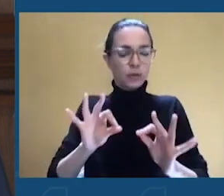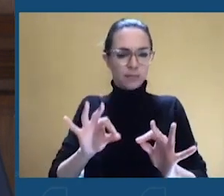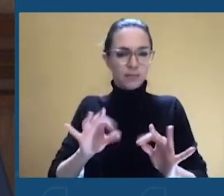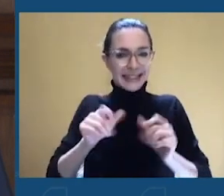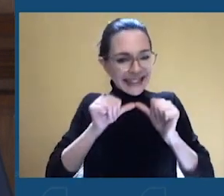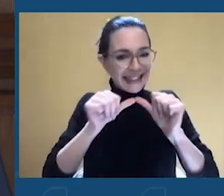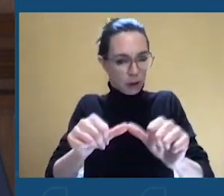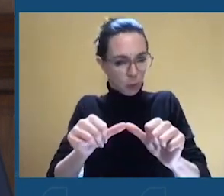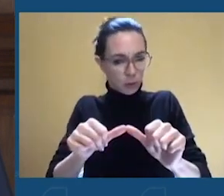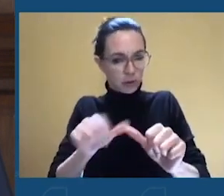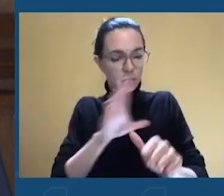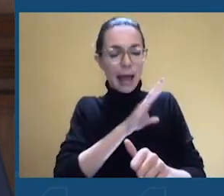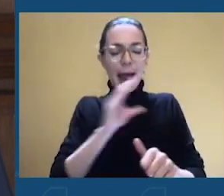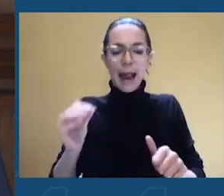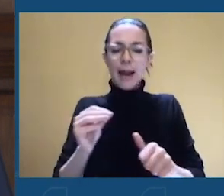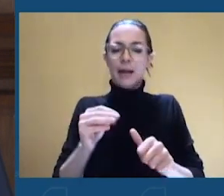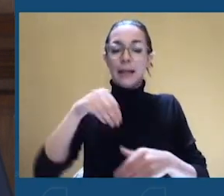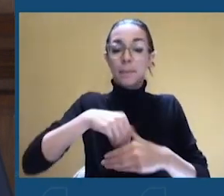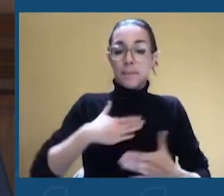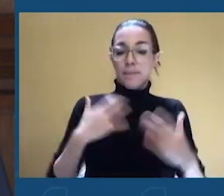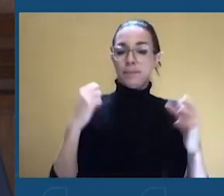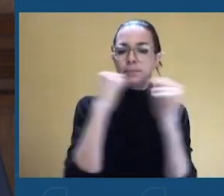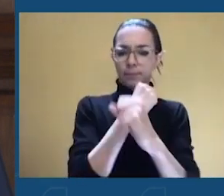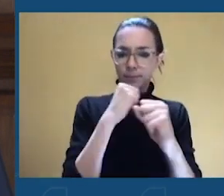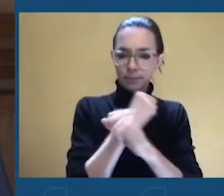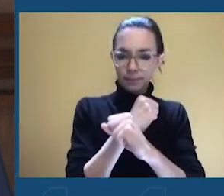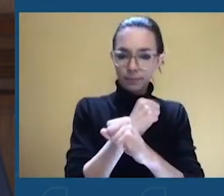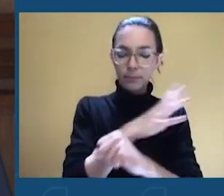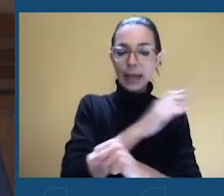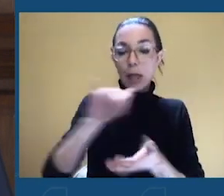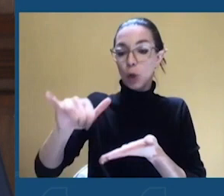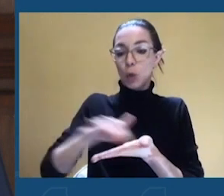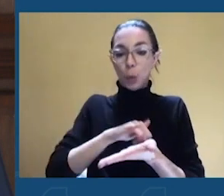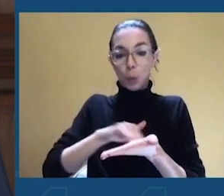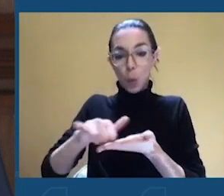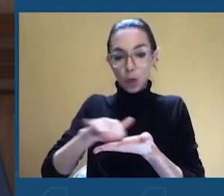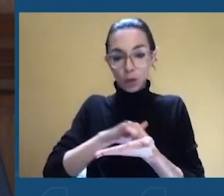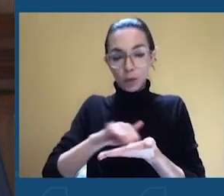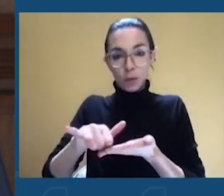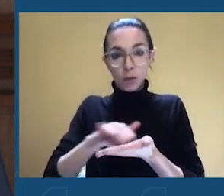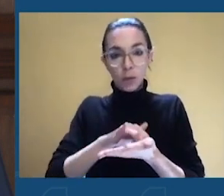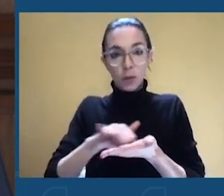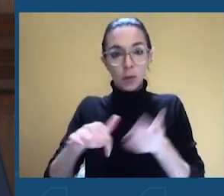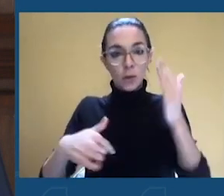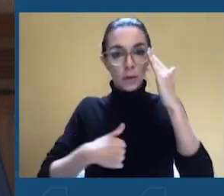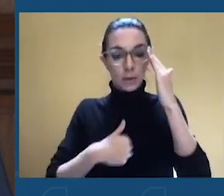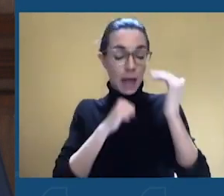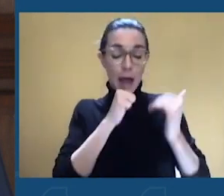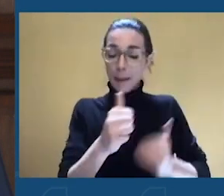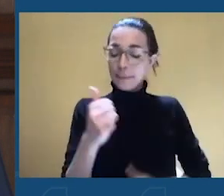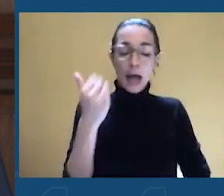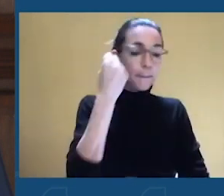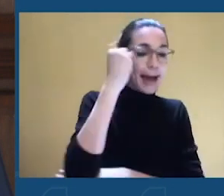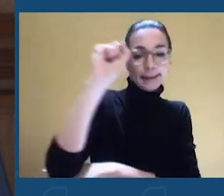wholeheartedly in that fight. And New York, I'm not backing down.